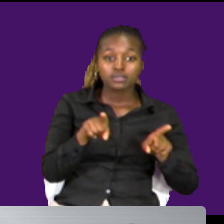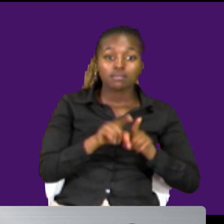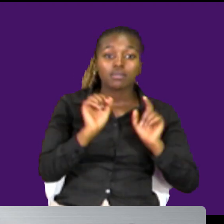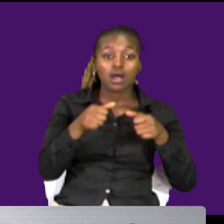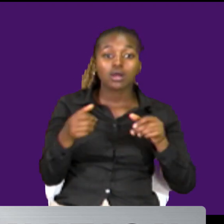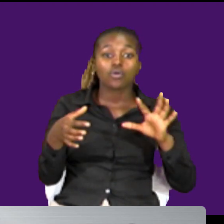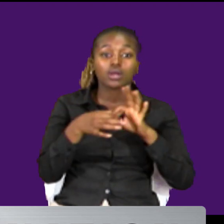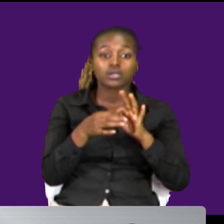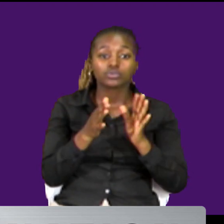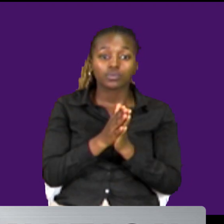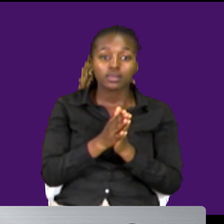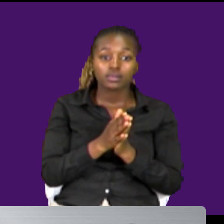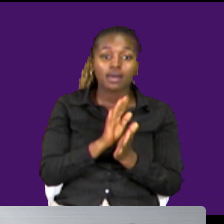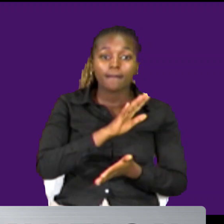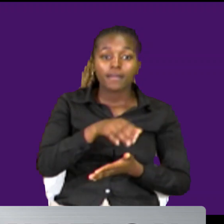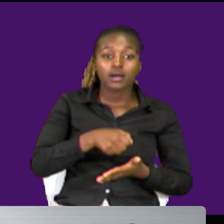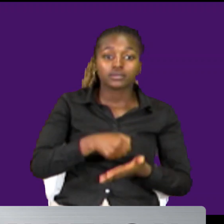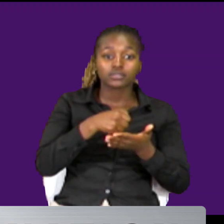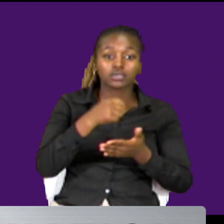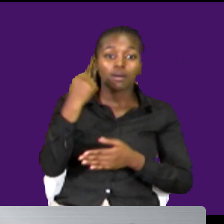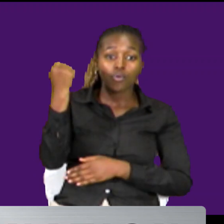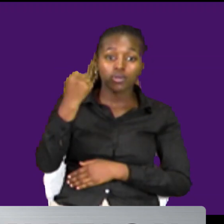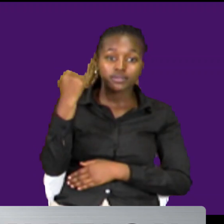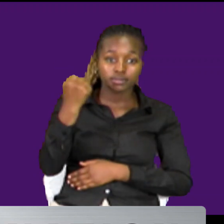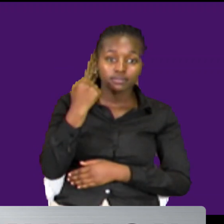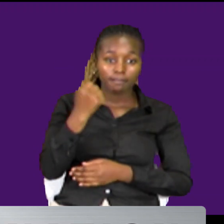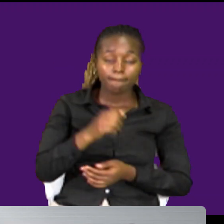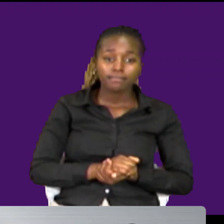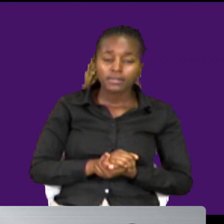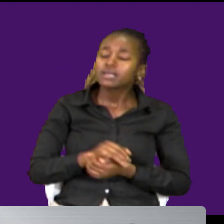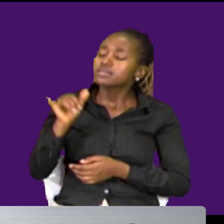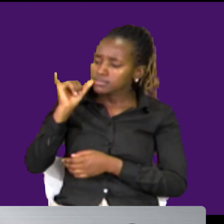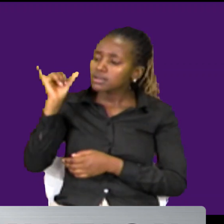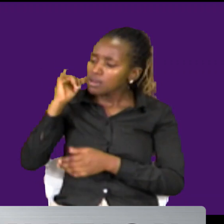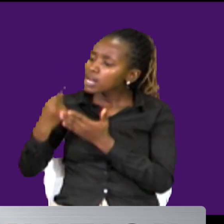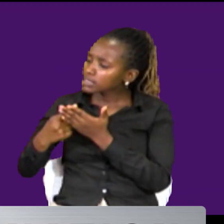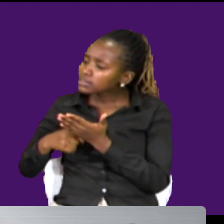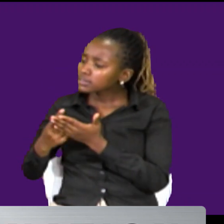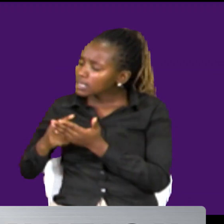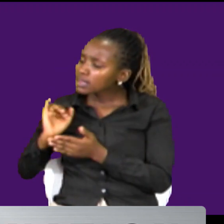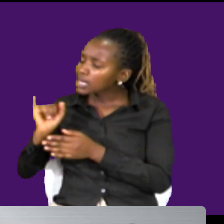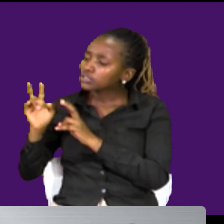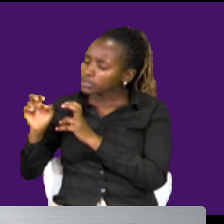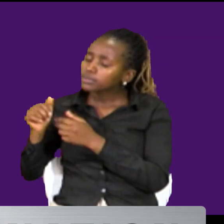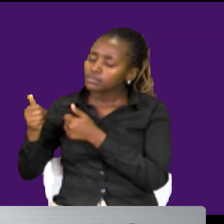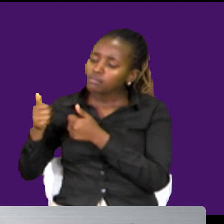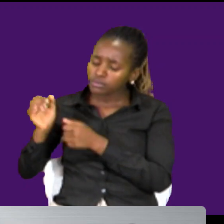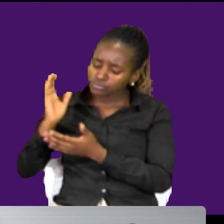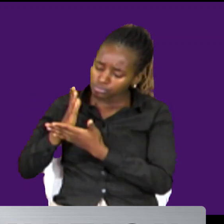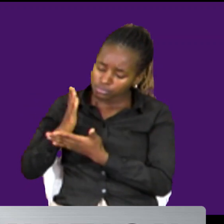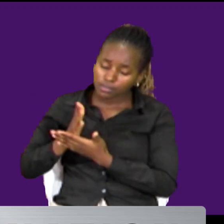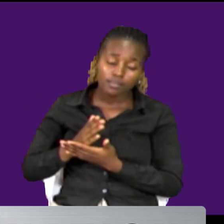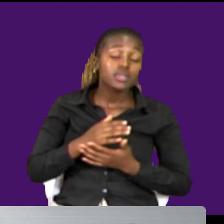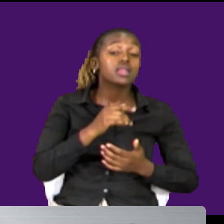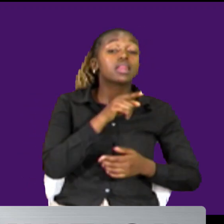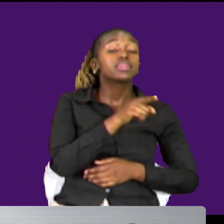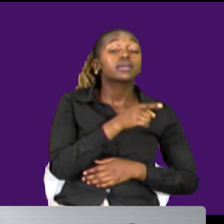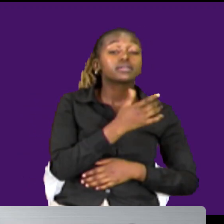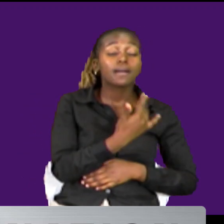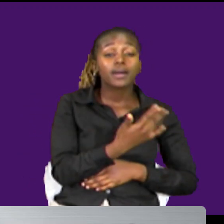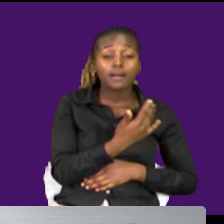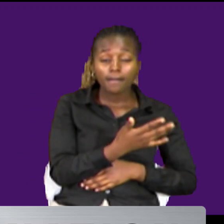These things were spoken so much yesterday by the controller of budget. Yes. Yeah. Essentially, these are papers that I